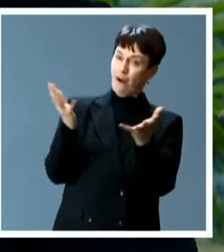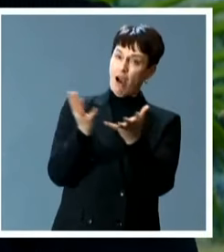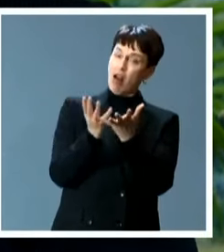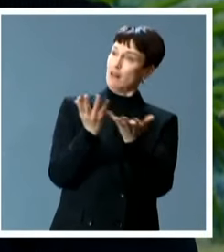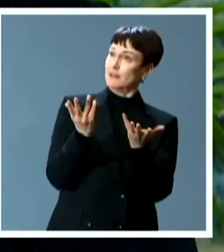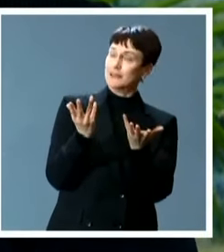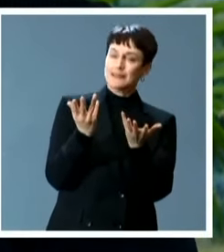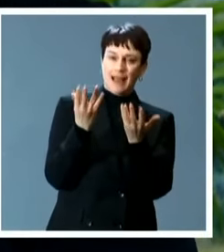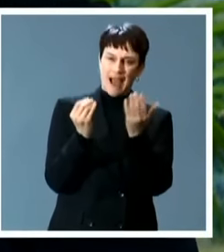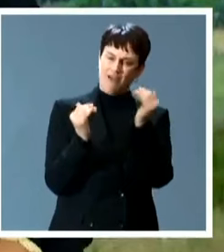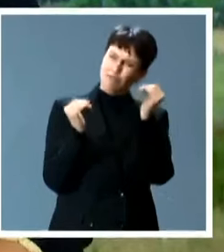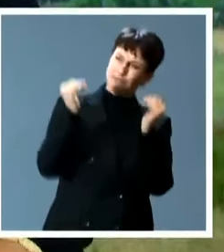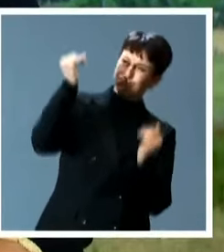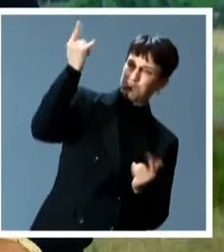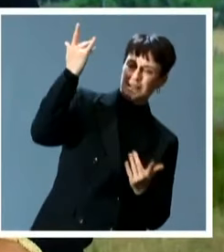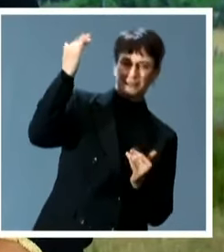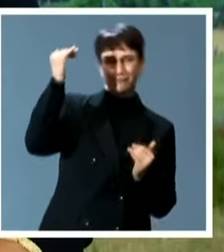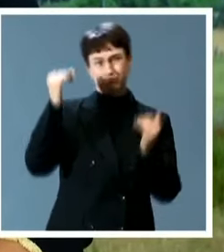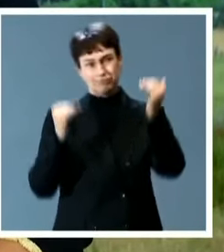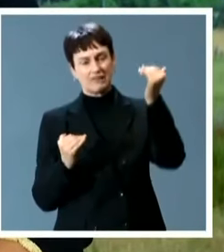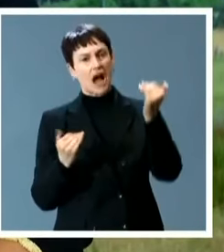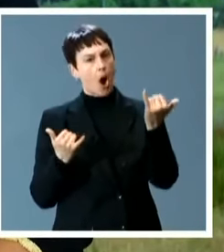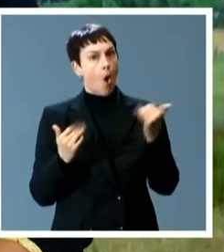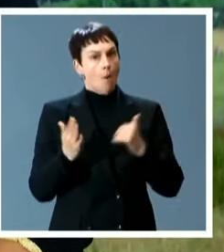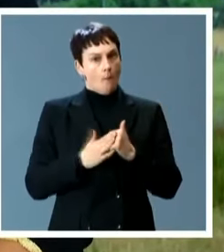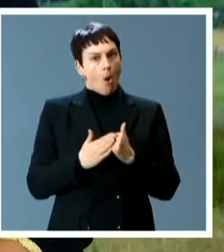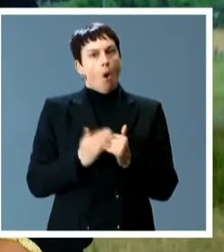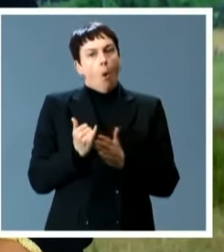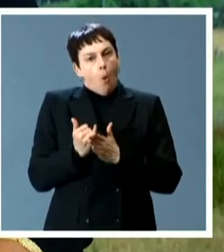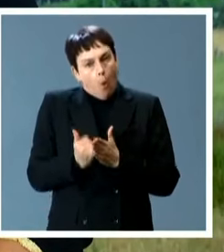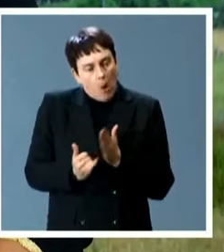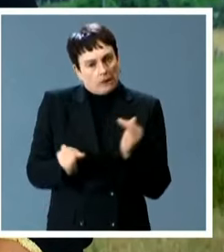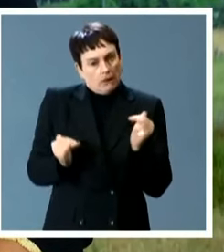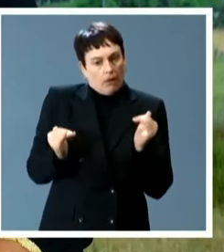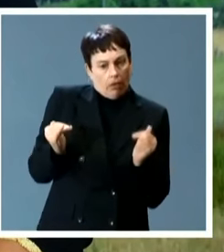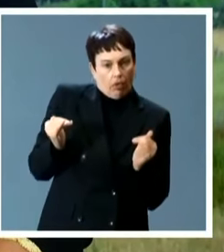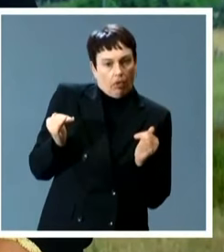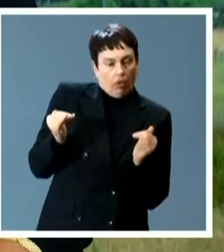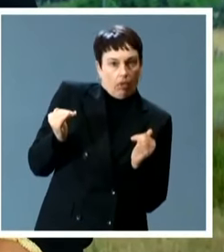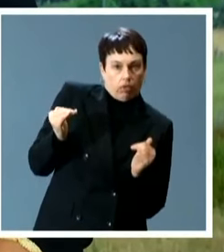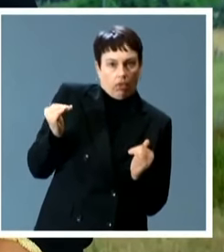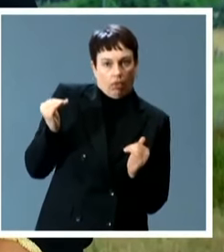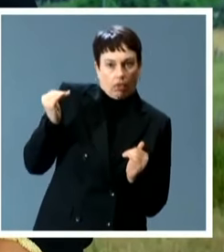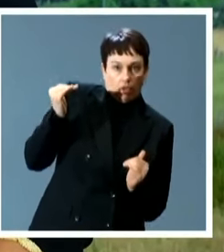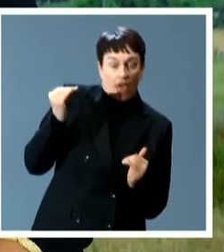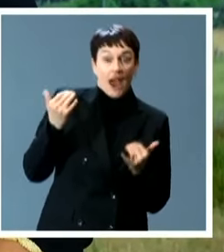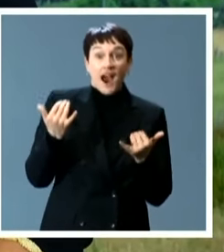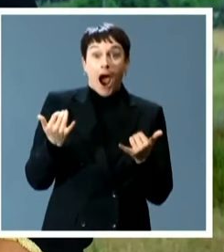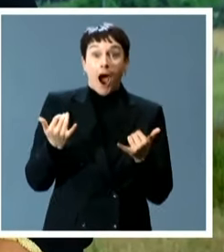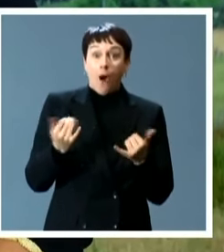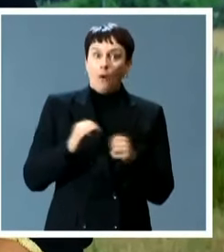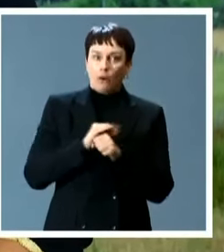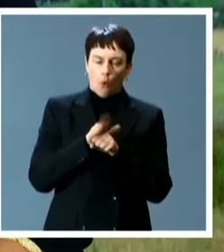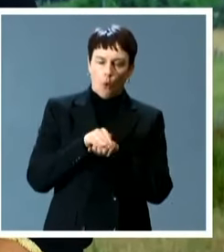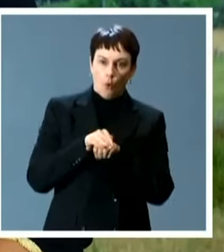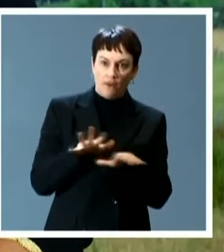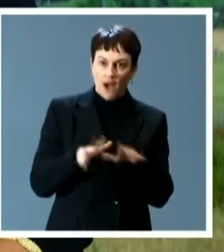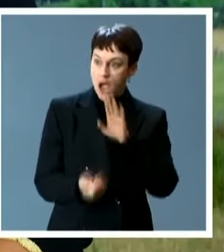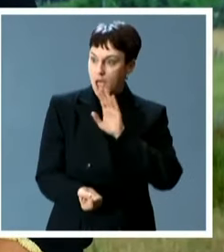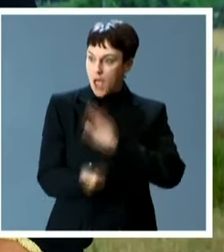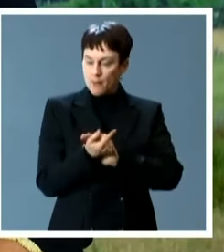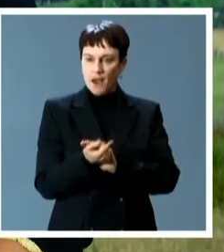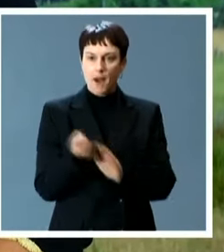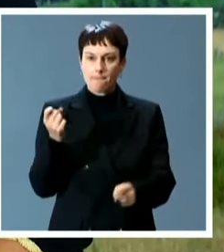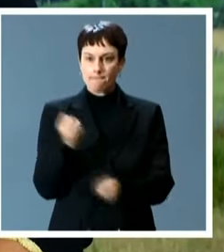and expanding. COVID-19 is forcing us to stop and re-examine the predominant